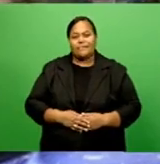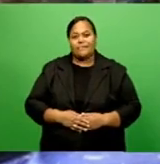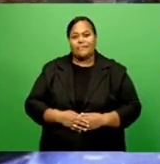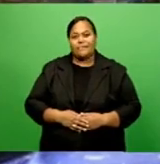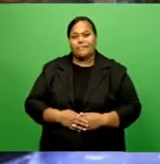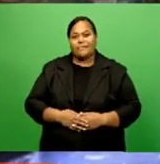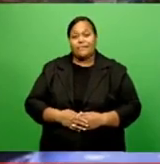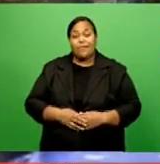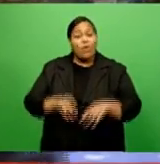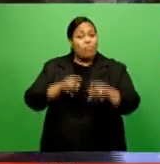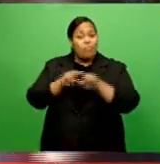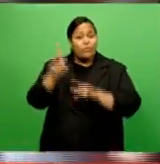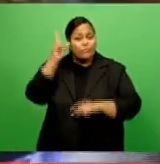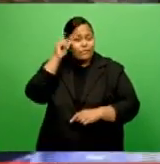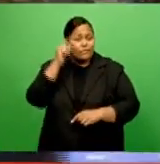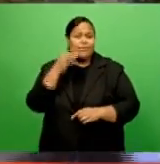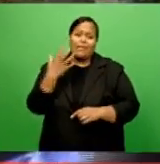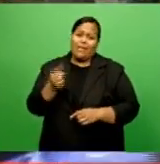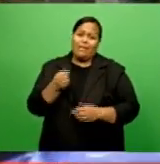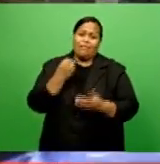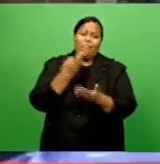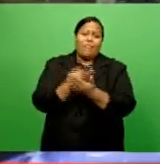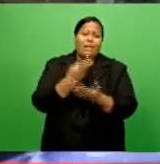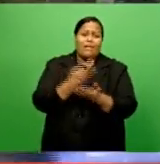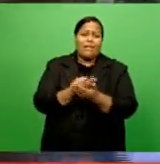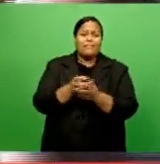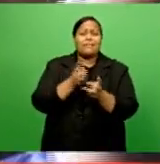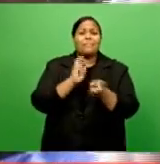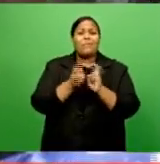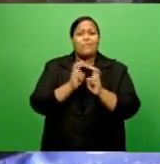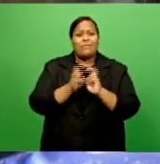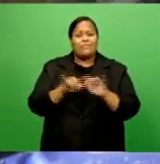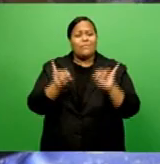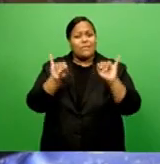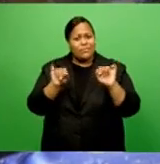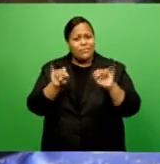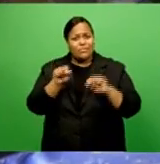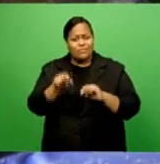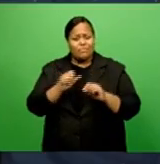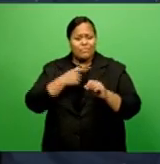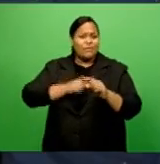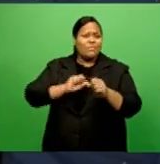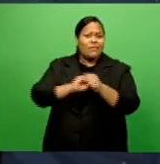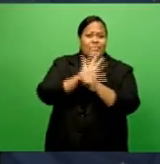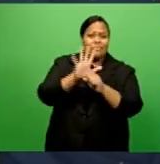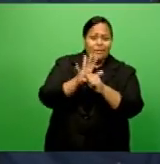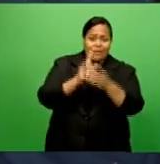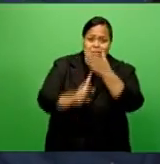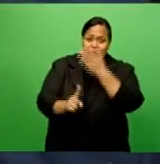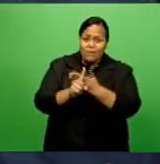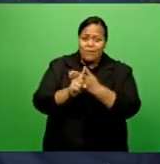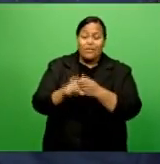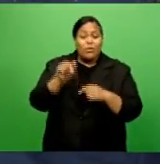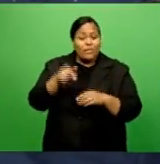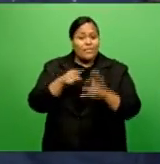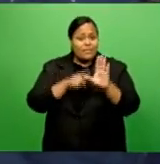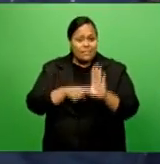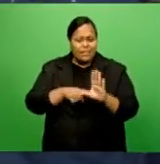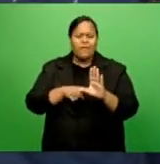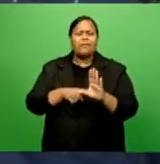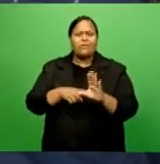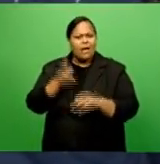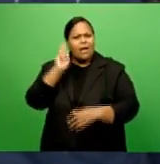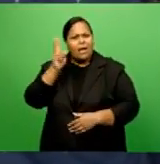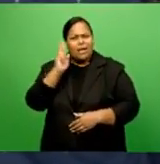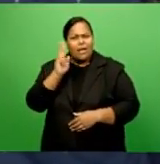Many Fijians have been facing financial difficulties because of the COVID-19 pandemic, and this year they have re-looked at their back-to-school shopping stance.